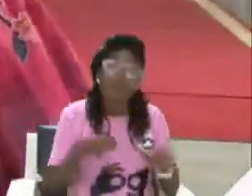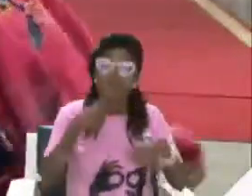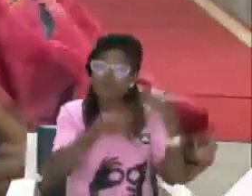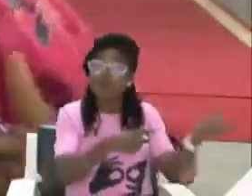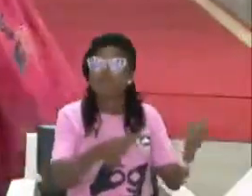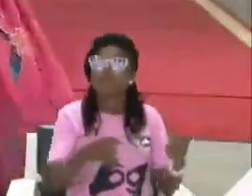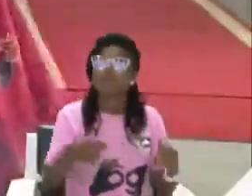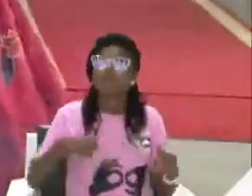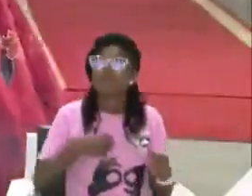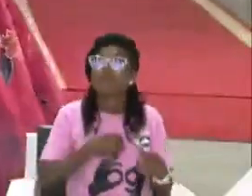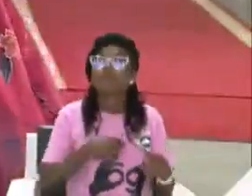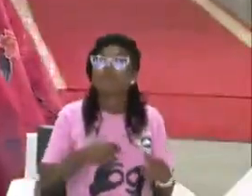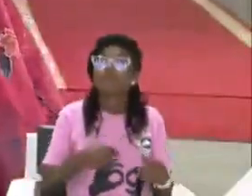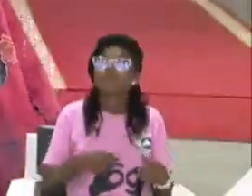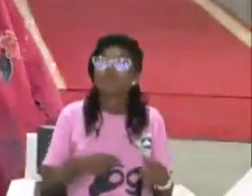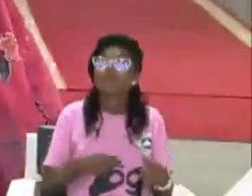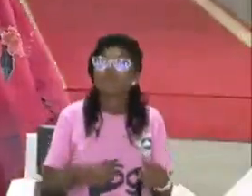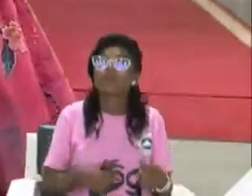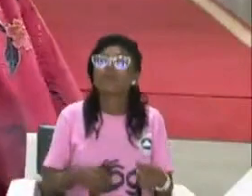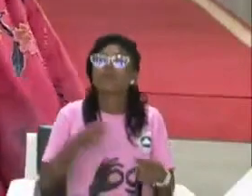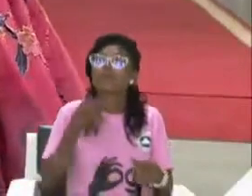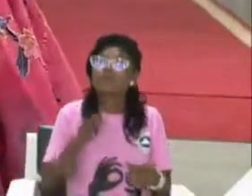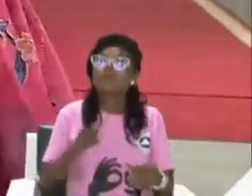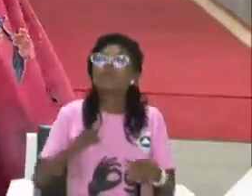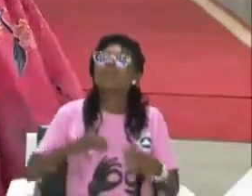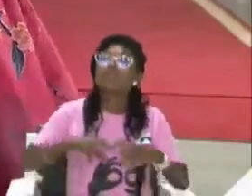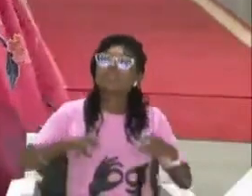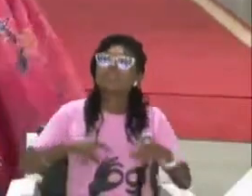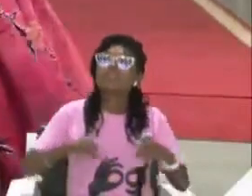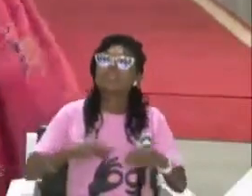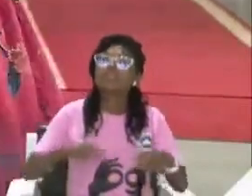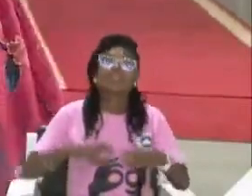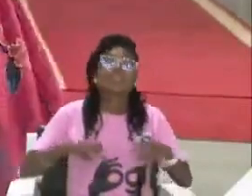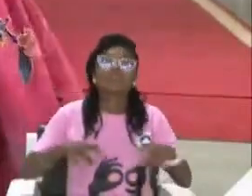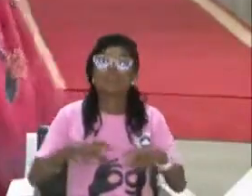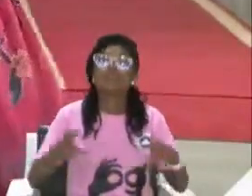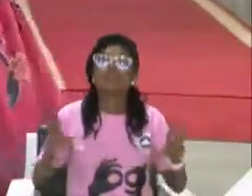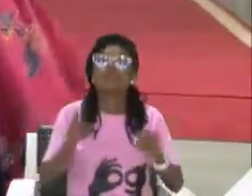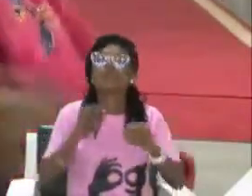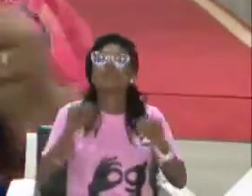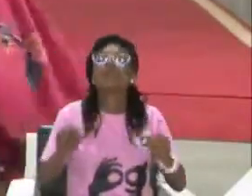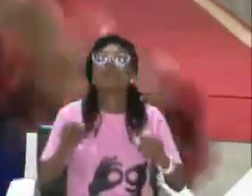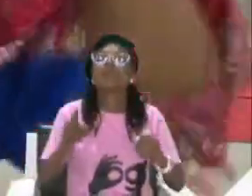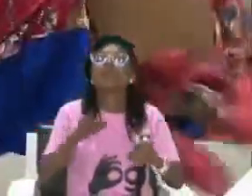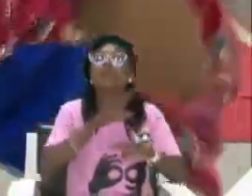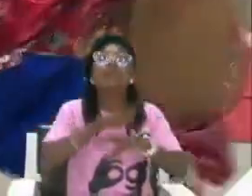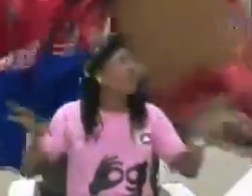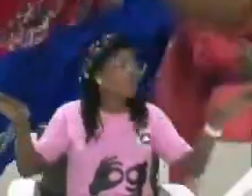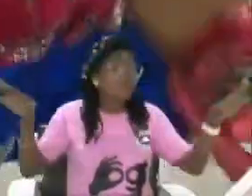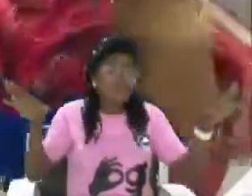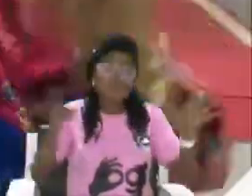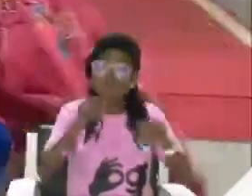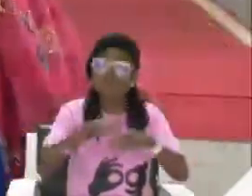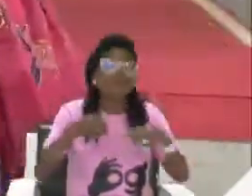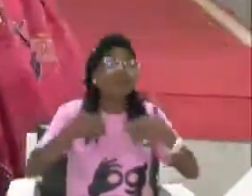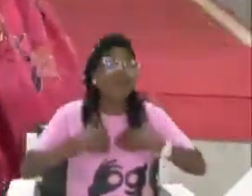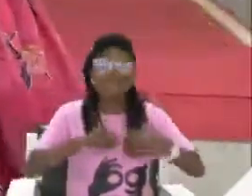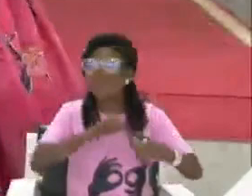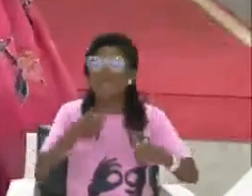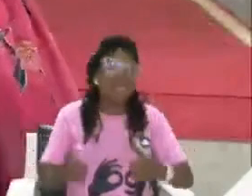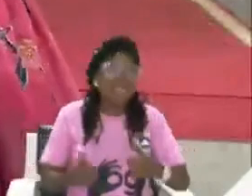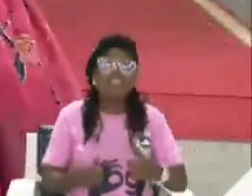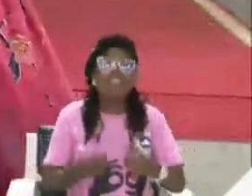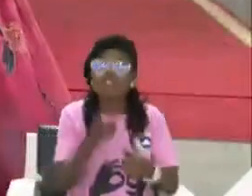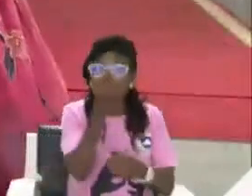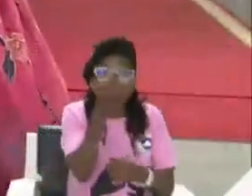We have to do the transvaginal scan. They search and search and search. They said, madam, not a single fibroid. You don't